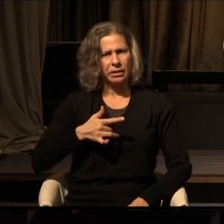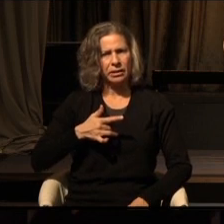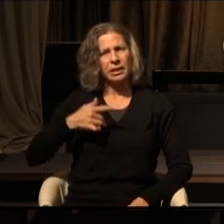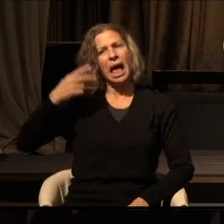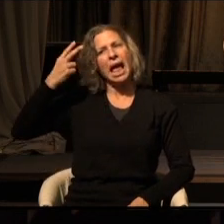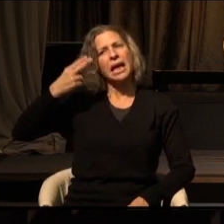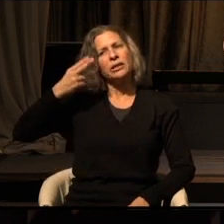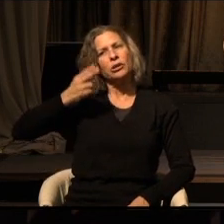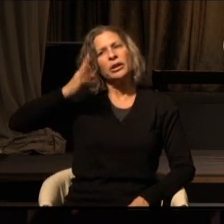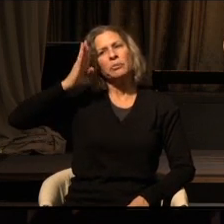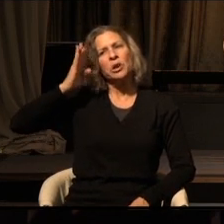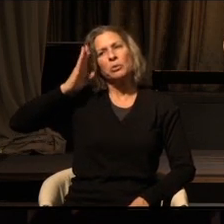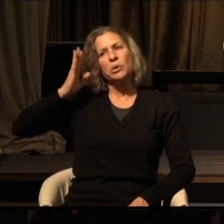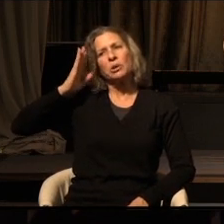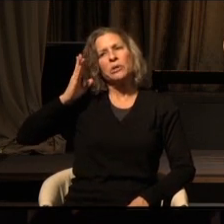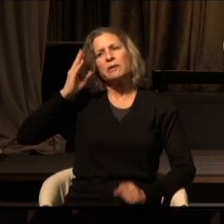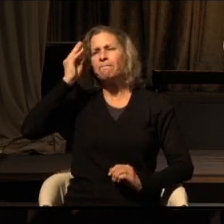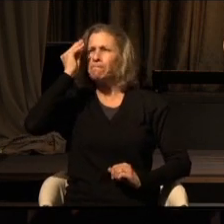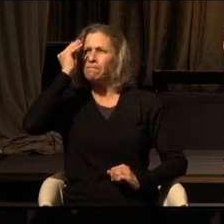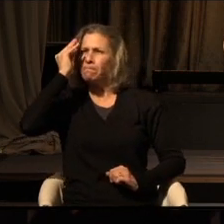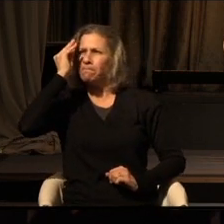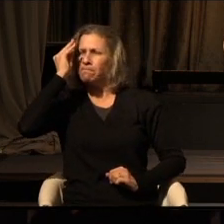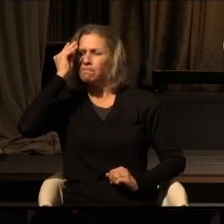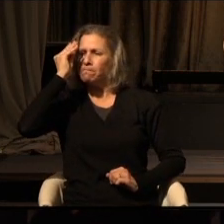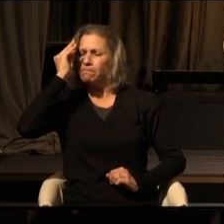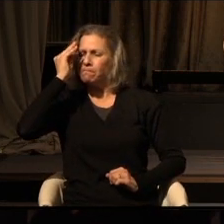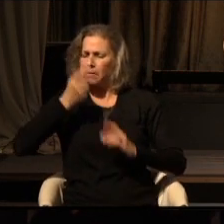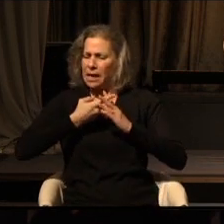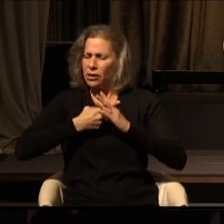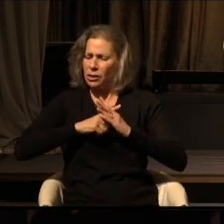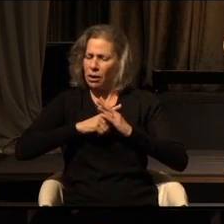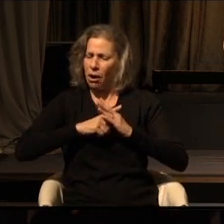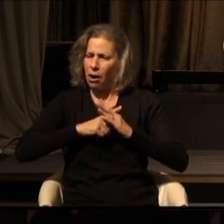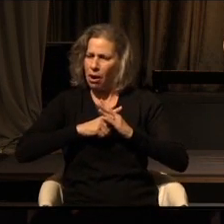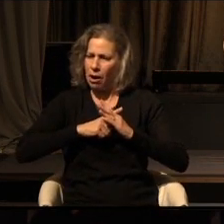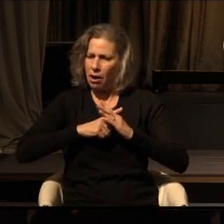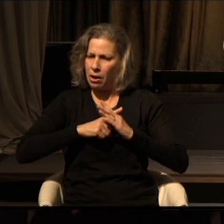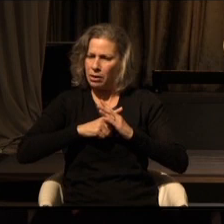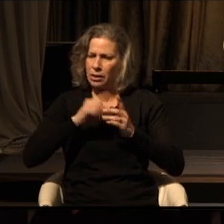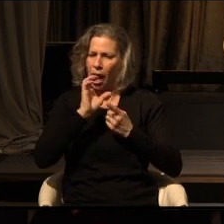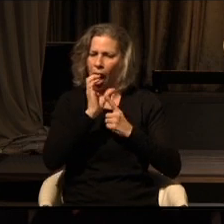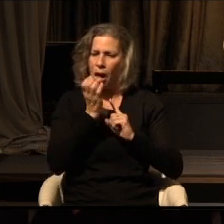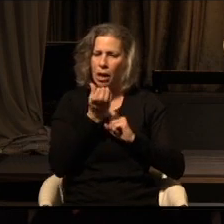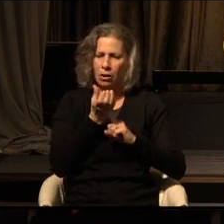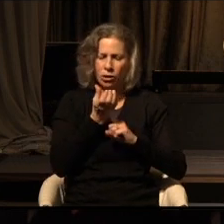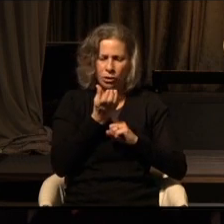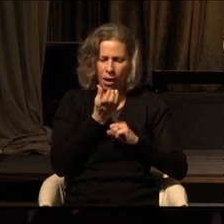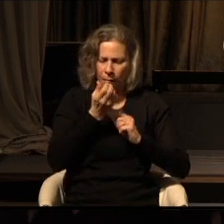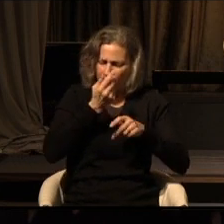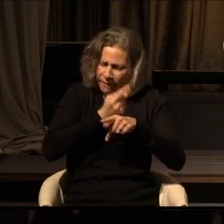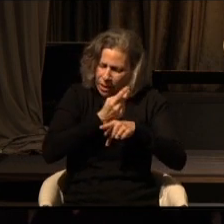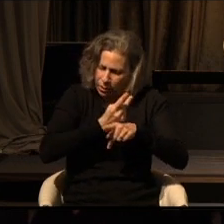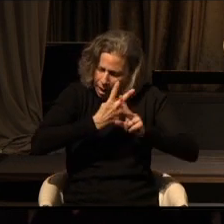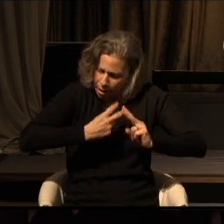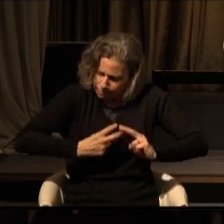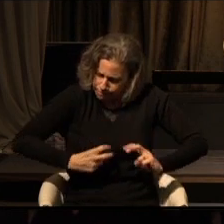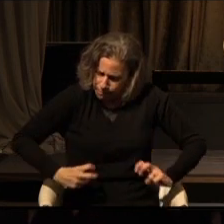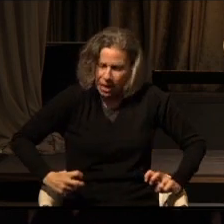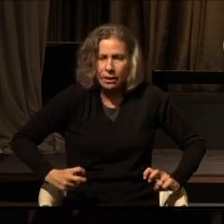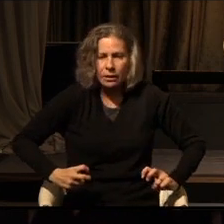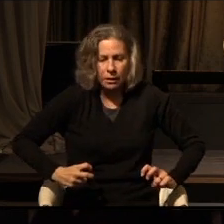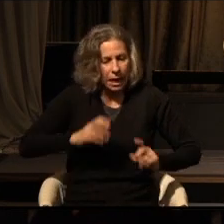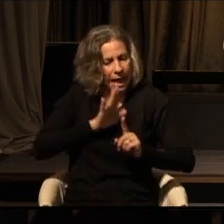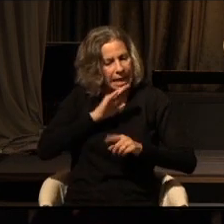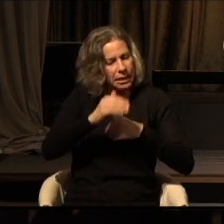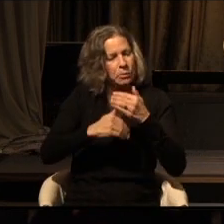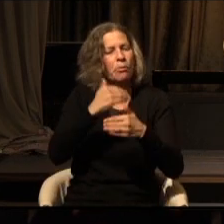him. He starts the process of cultural rediscovery. And this process